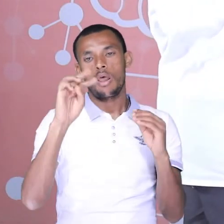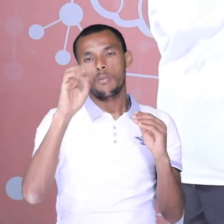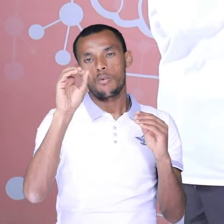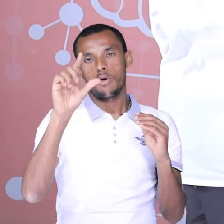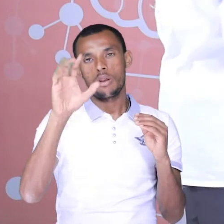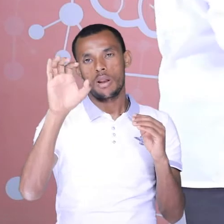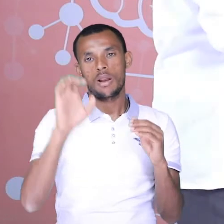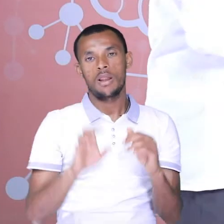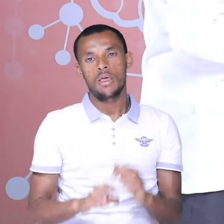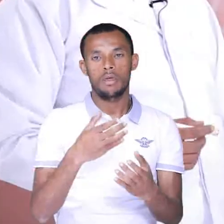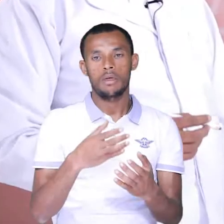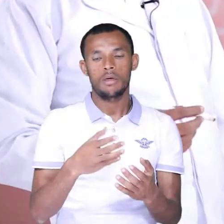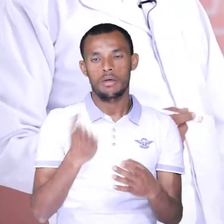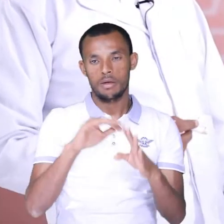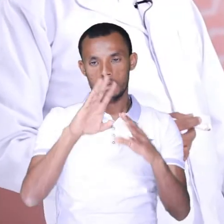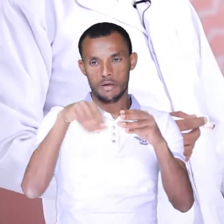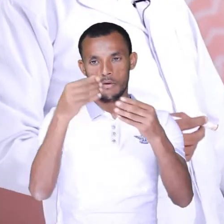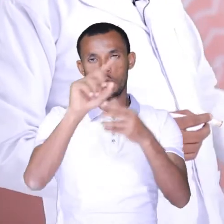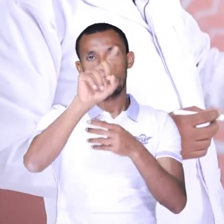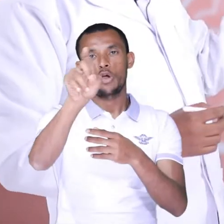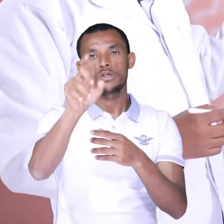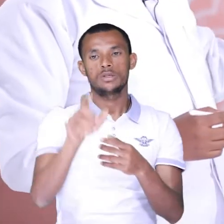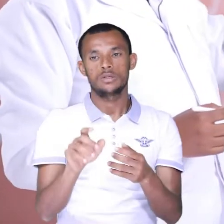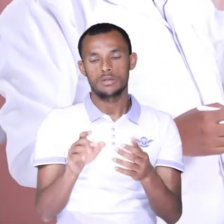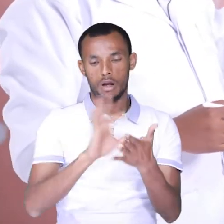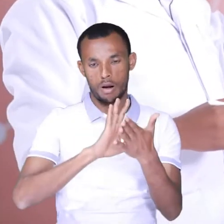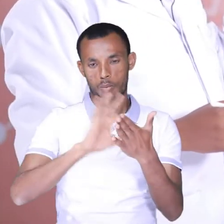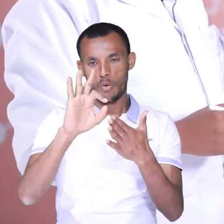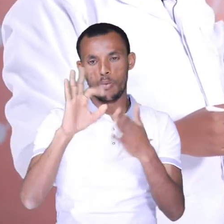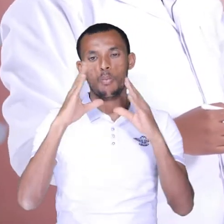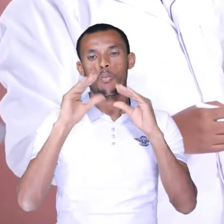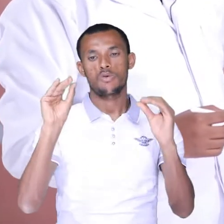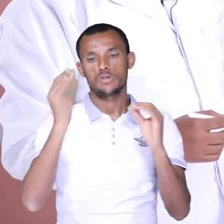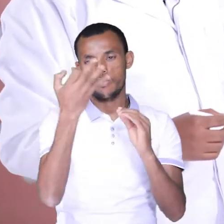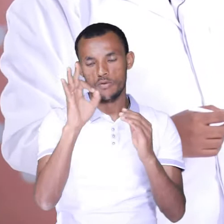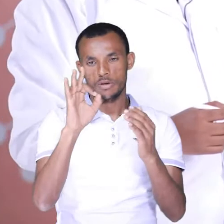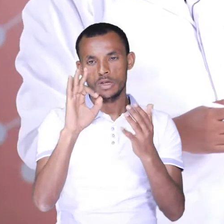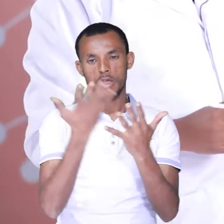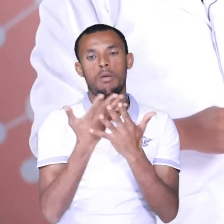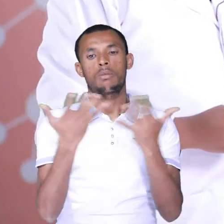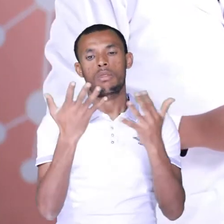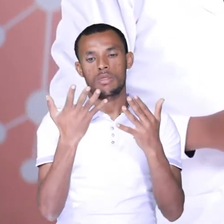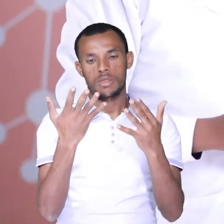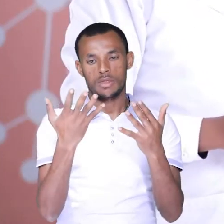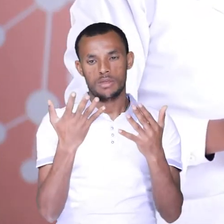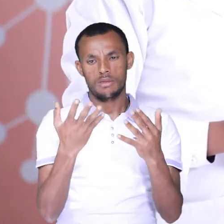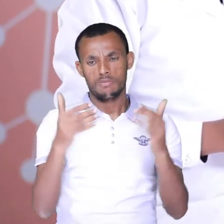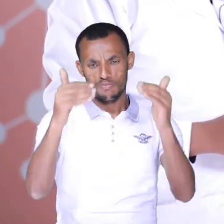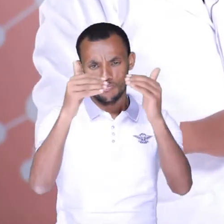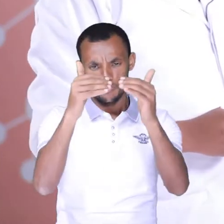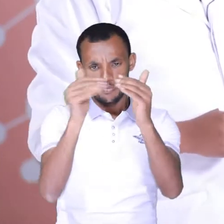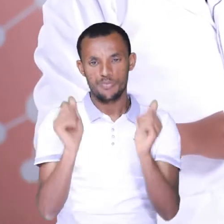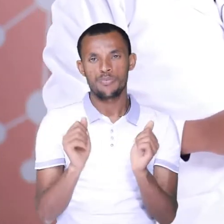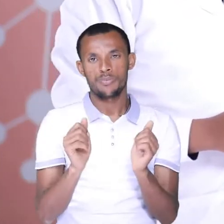moles in a given question. So, number of moles of the substance is equal